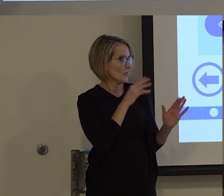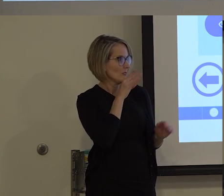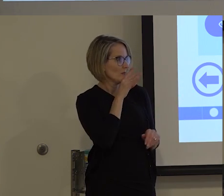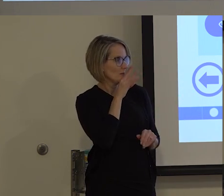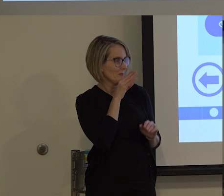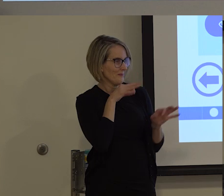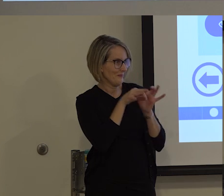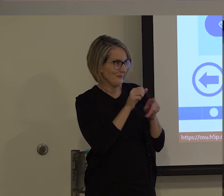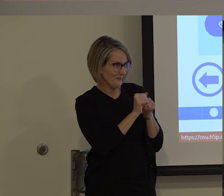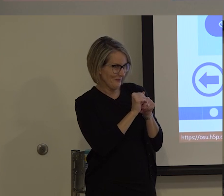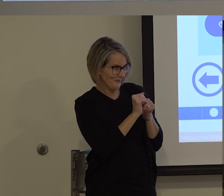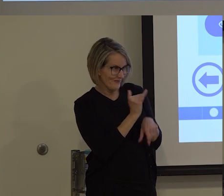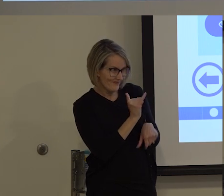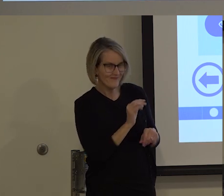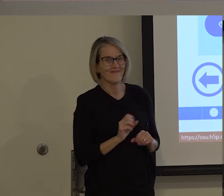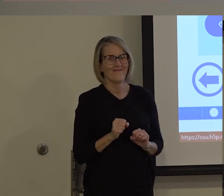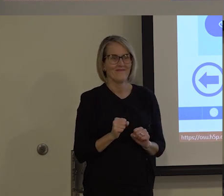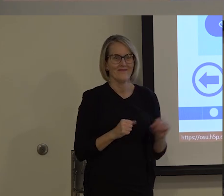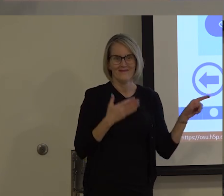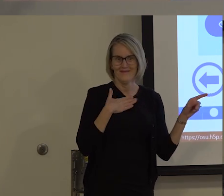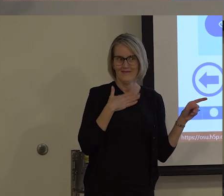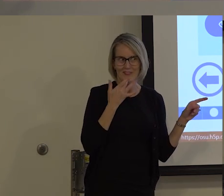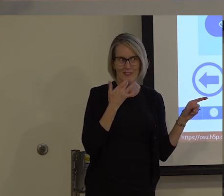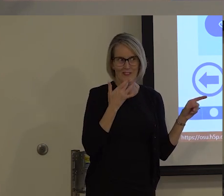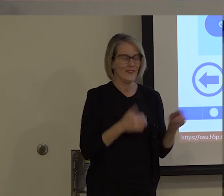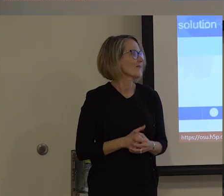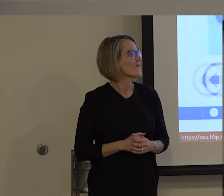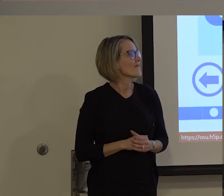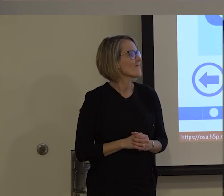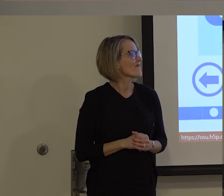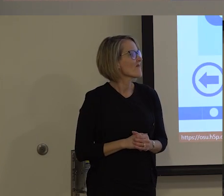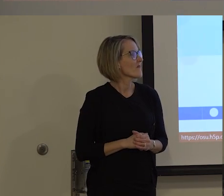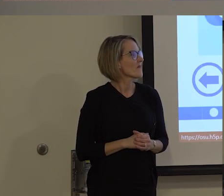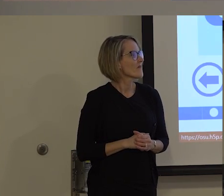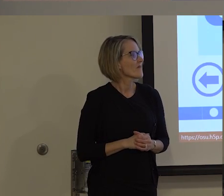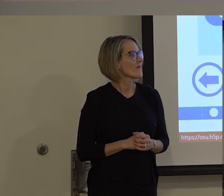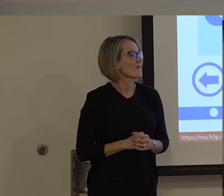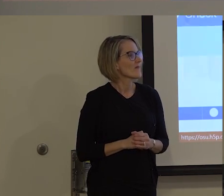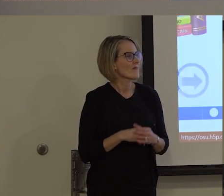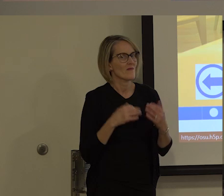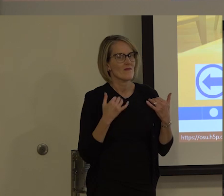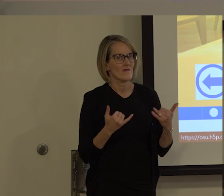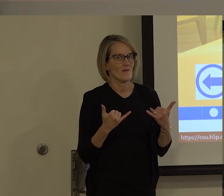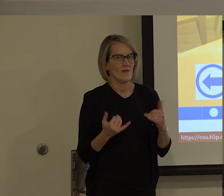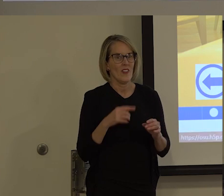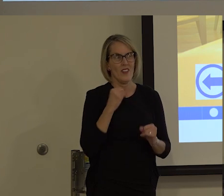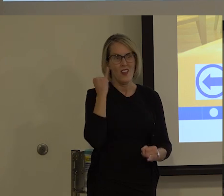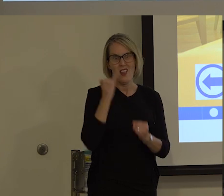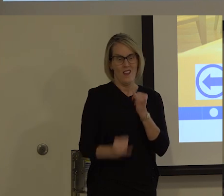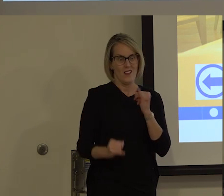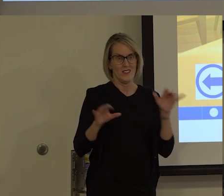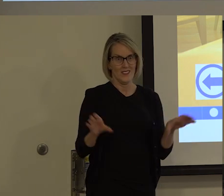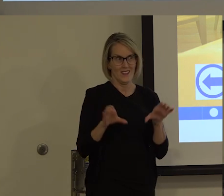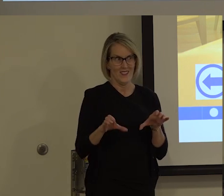Yes, yes, I will get to that. It's my favorite too. Yeah, I will get to that. I wanted to show in this one the last